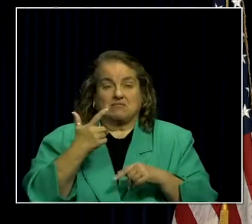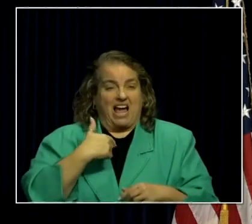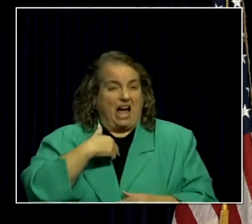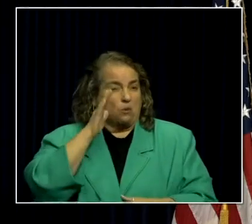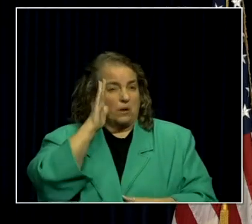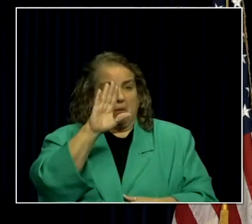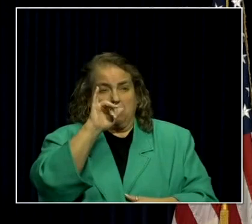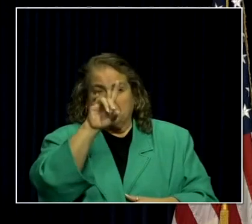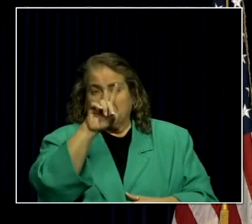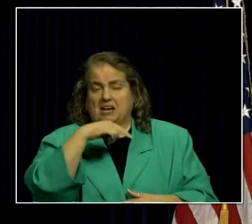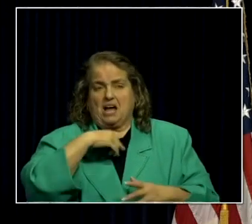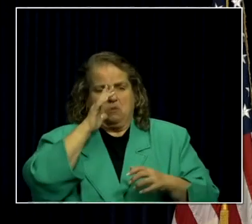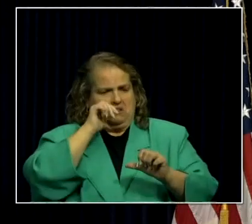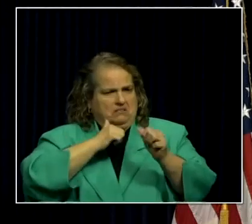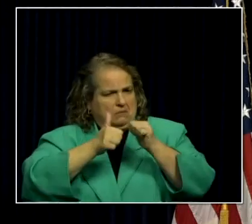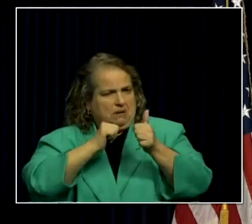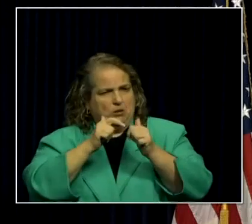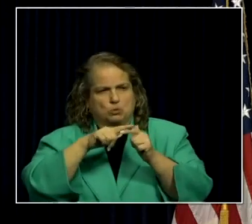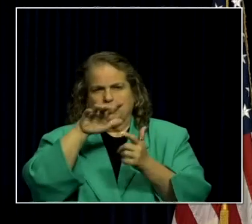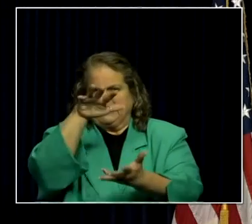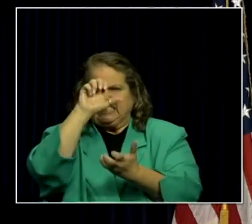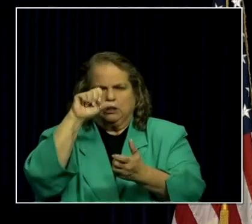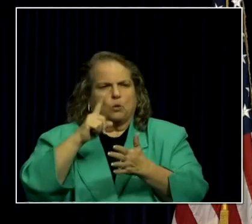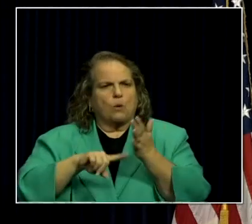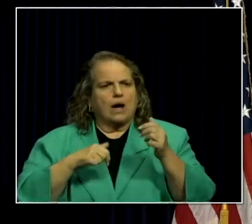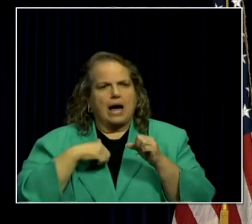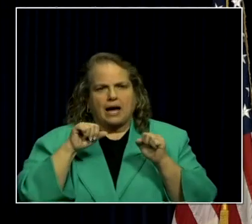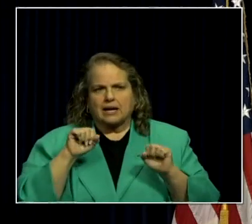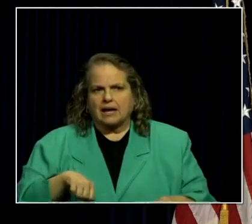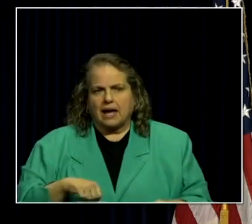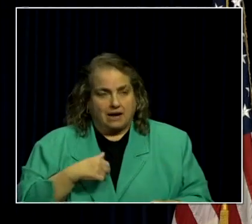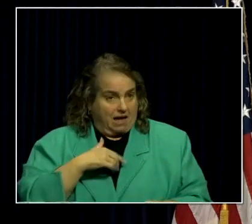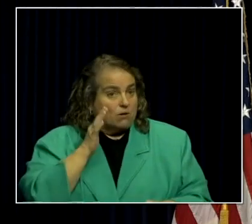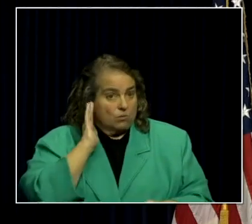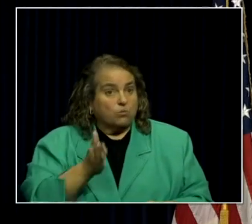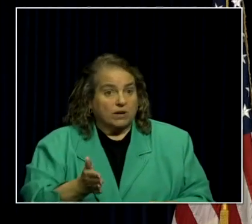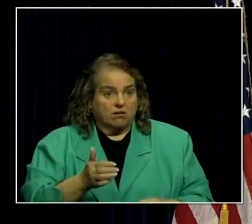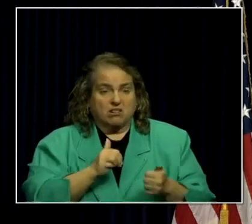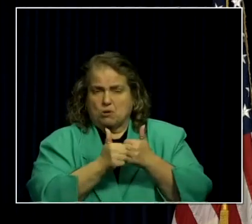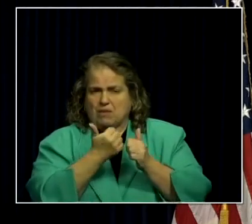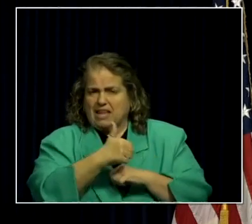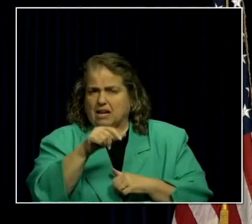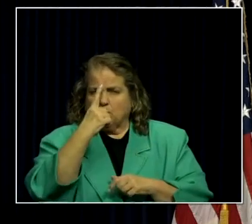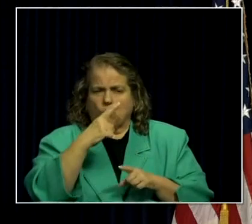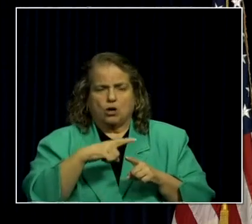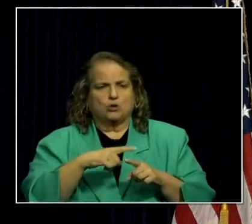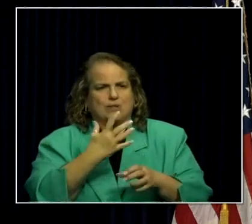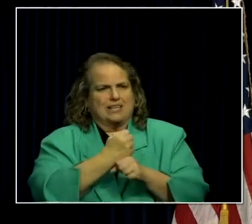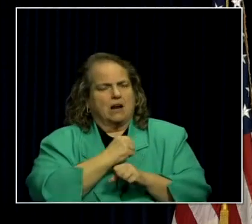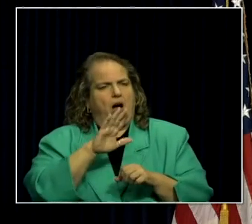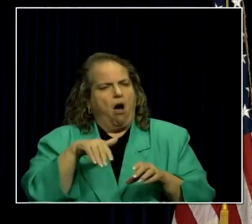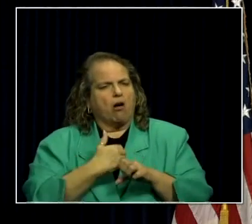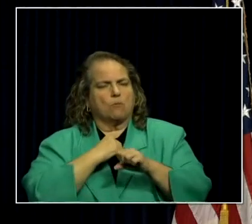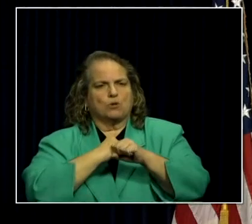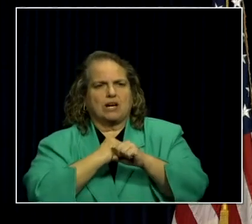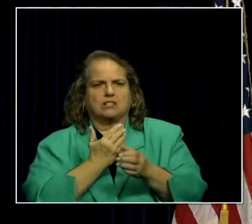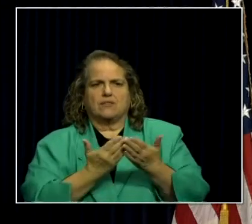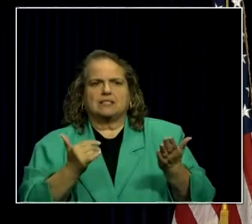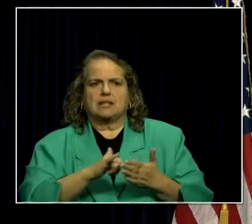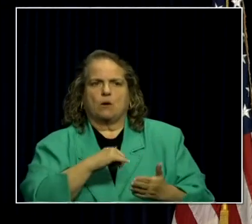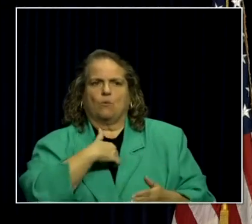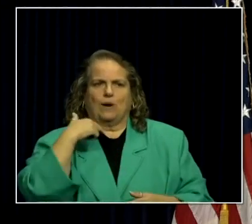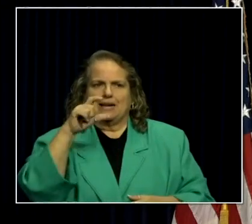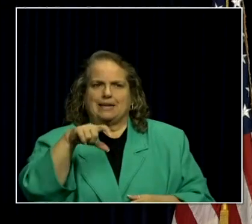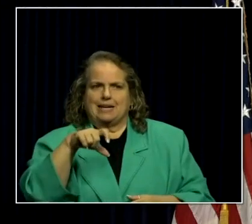what it takes. I will spend what it takes to do everything I can to make sure we have the equipment and ultimately the testing to get where we need